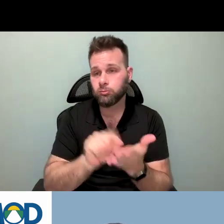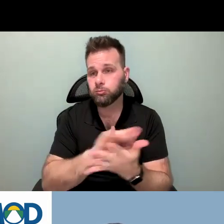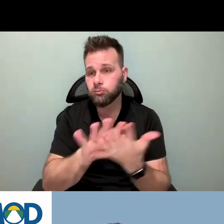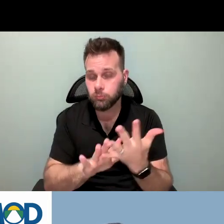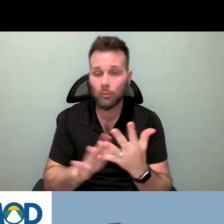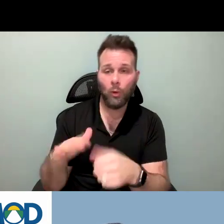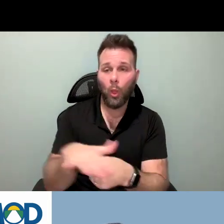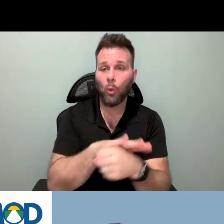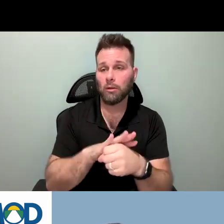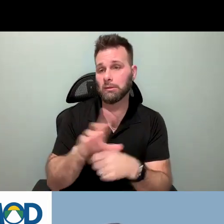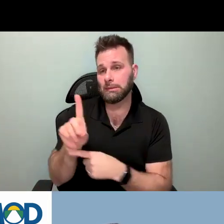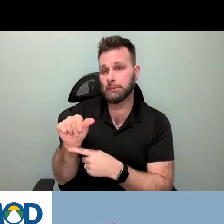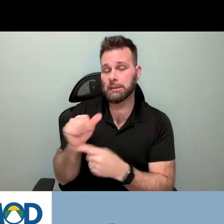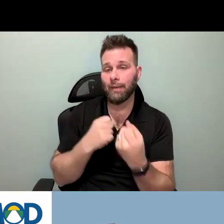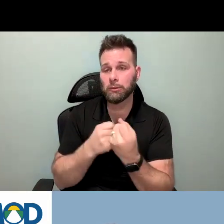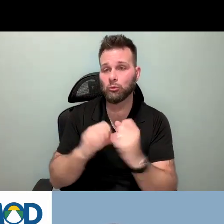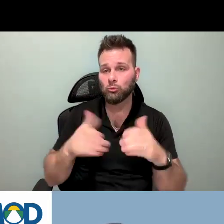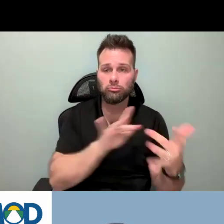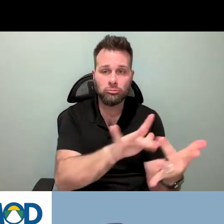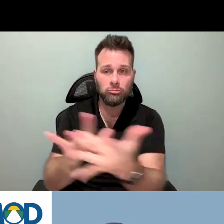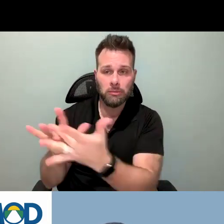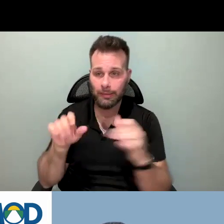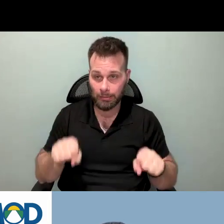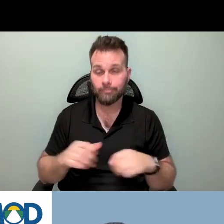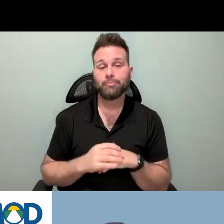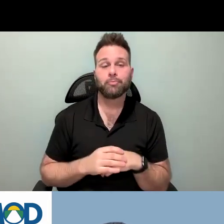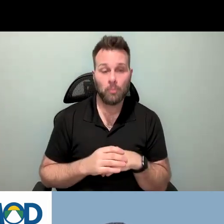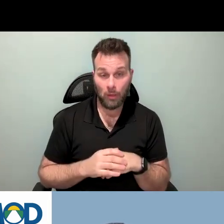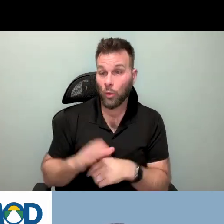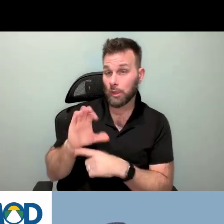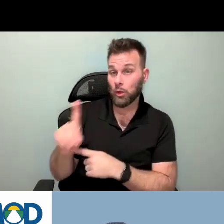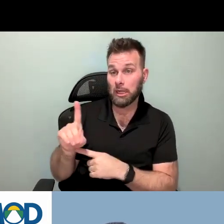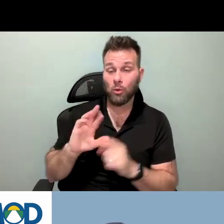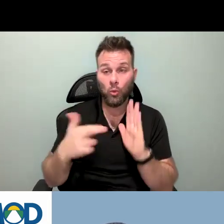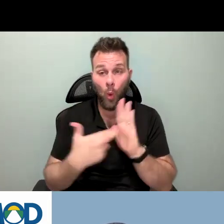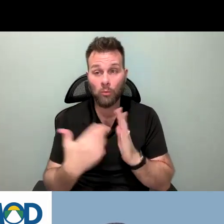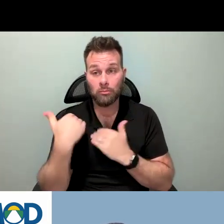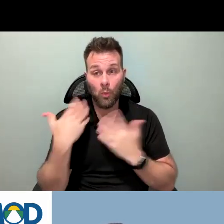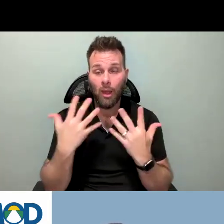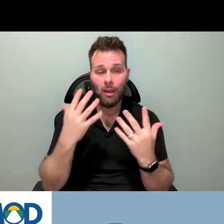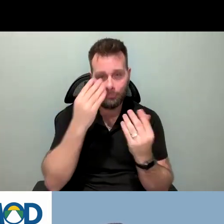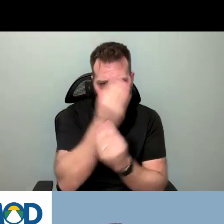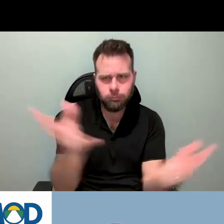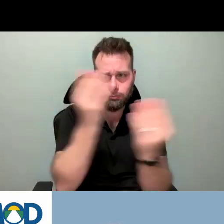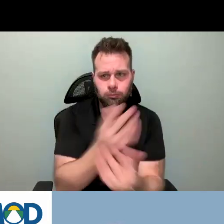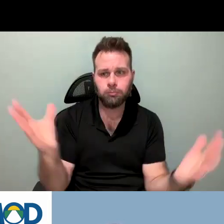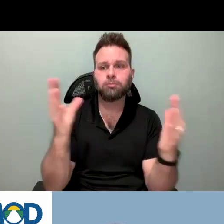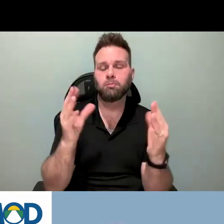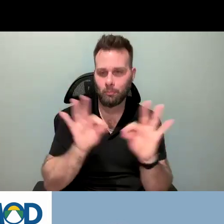advocacy groups. By raising awareness about the COD's role and the importance of accessibility, the